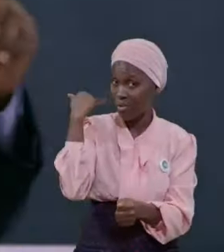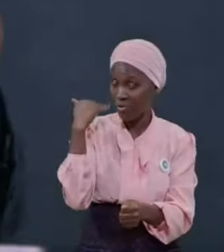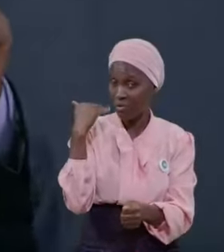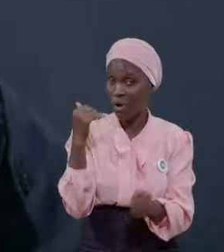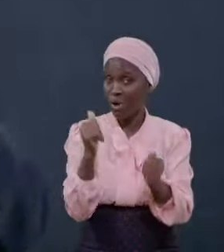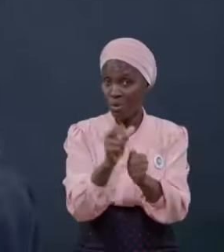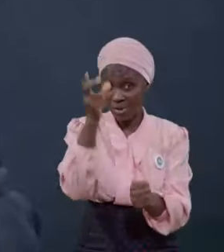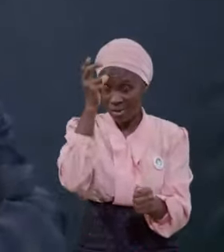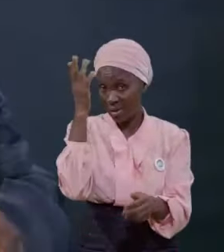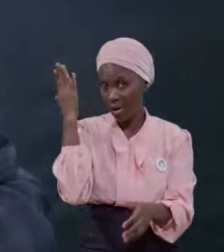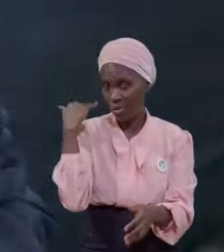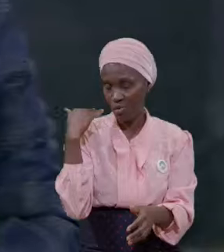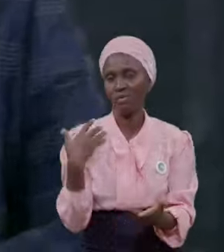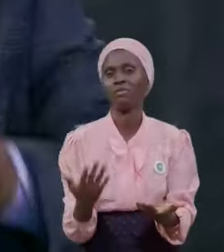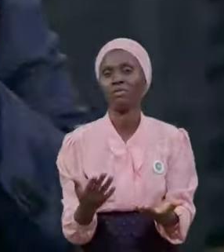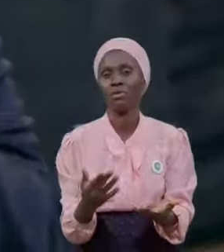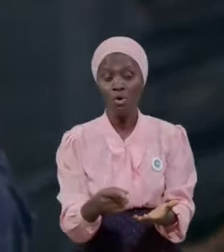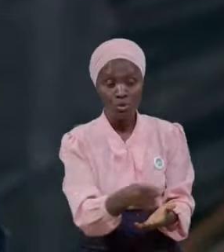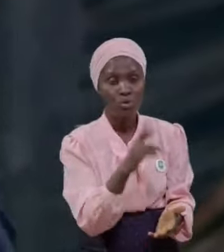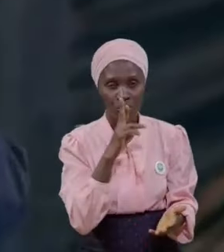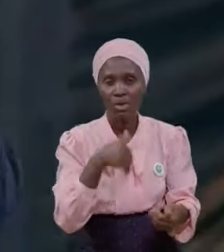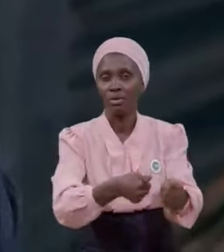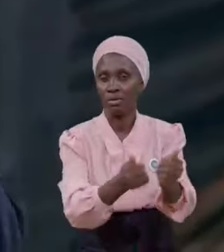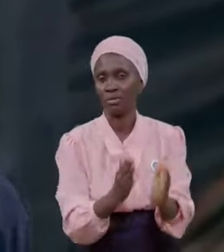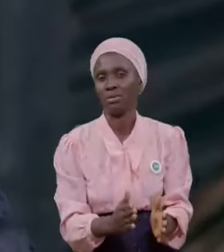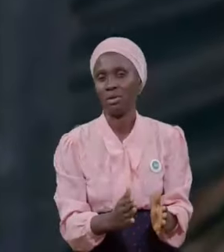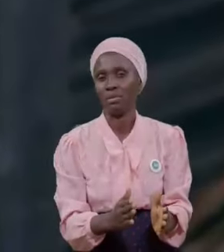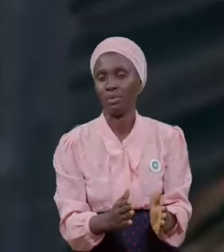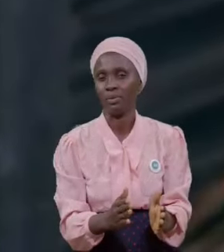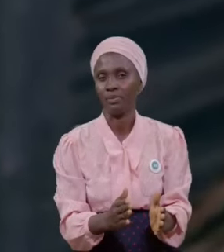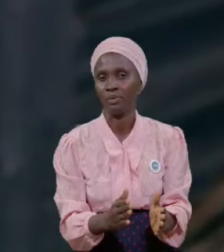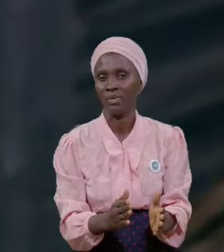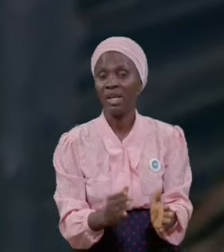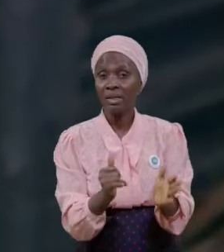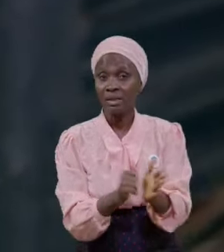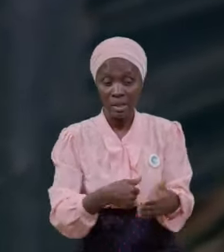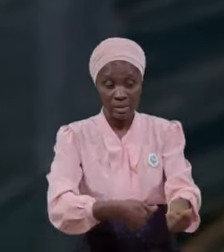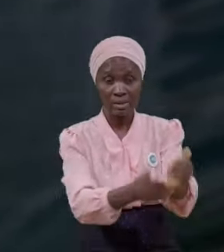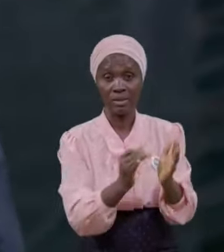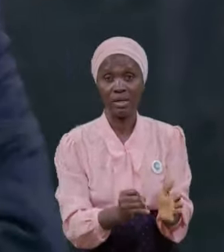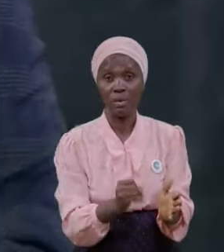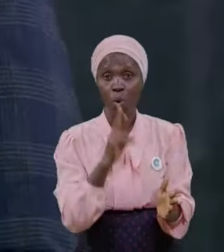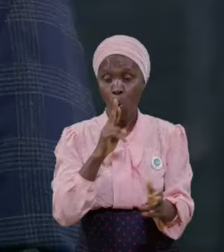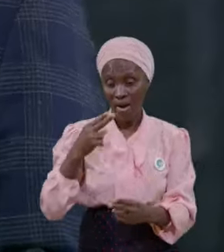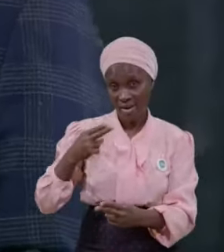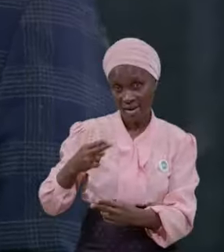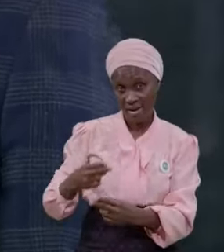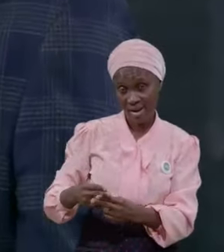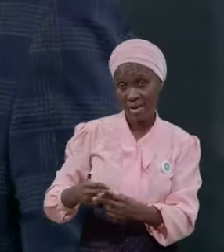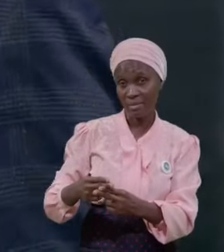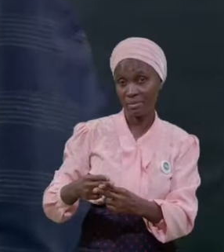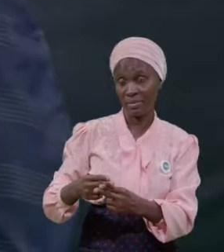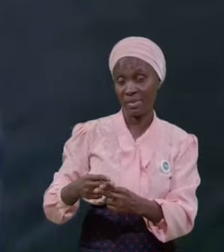the disciples were called Christians first in